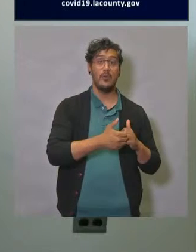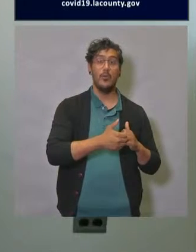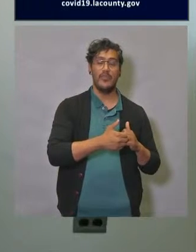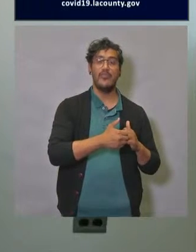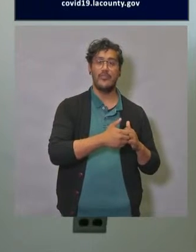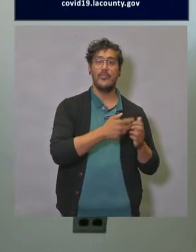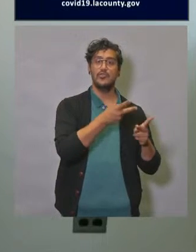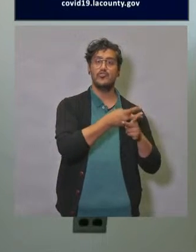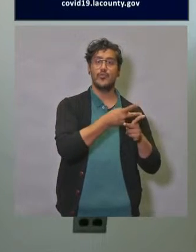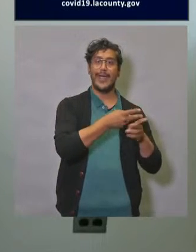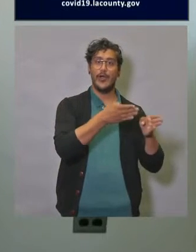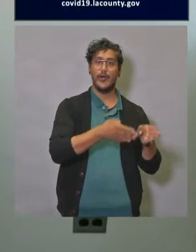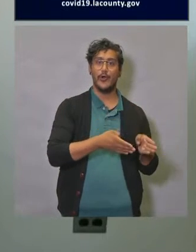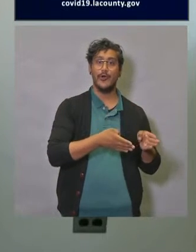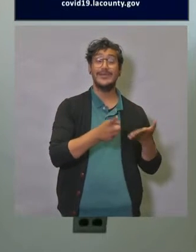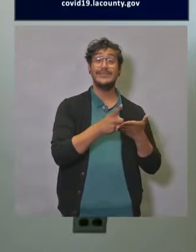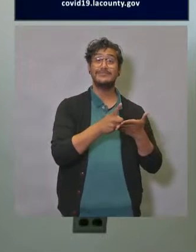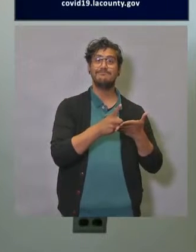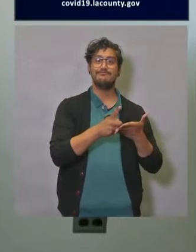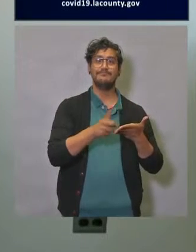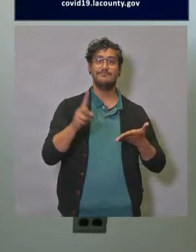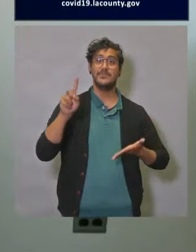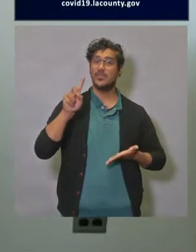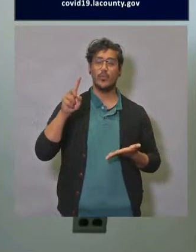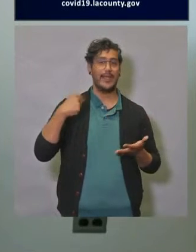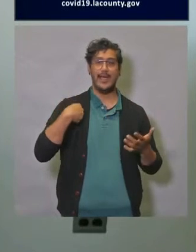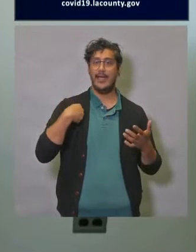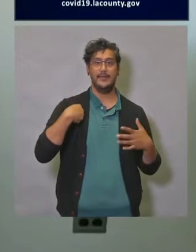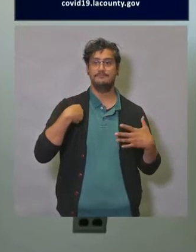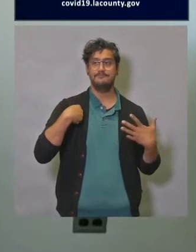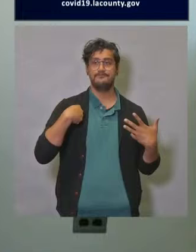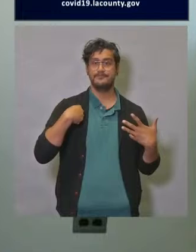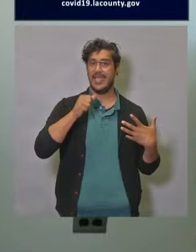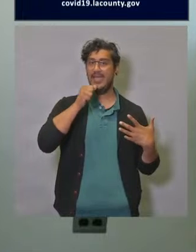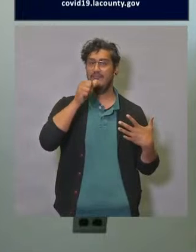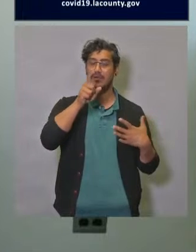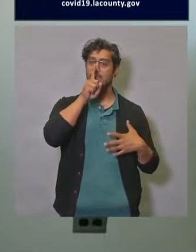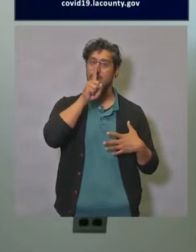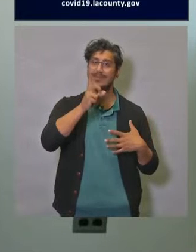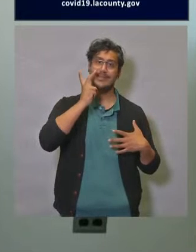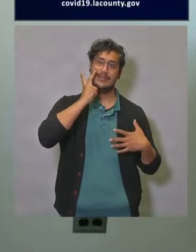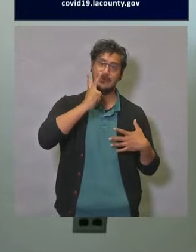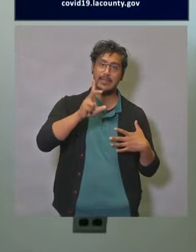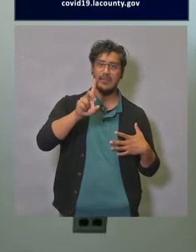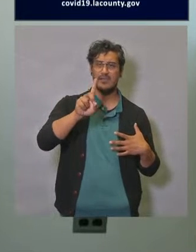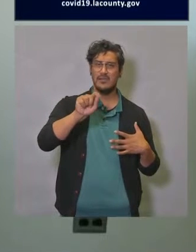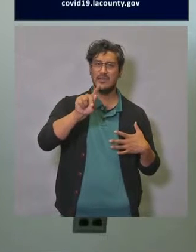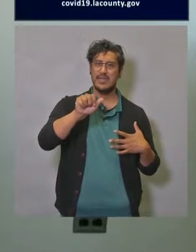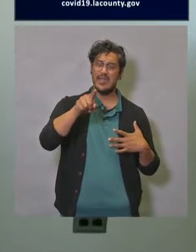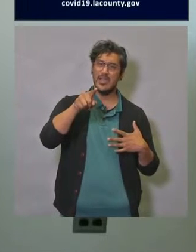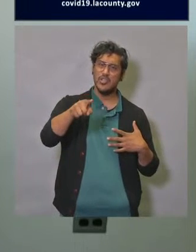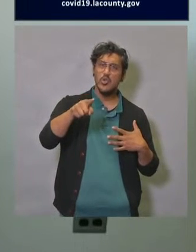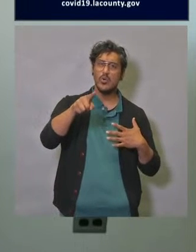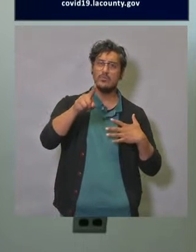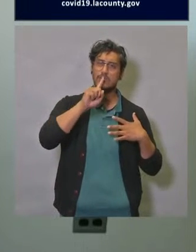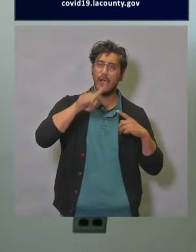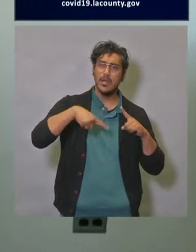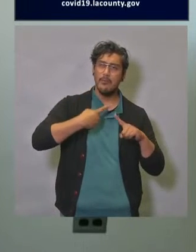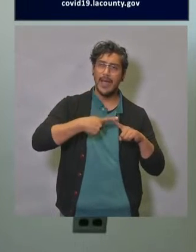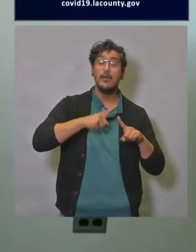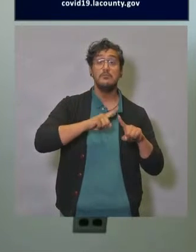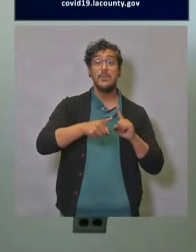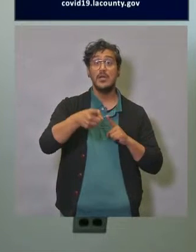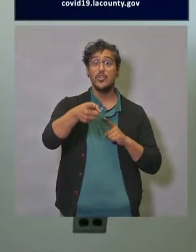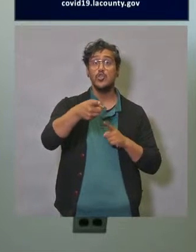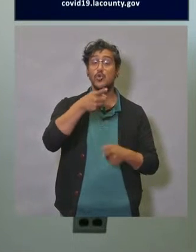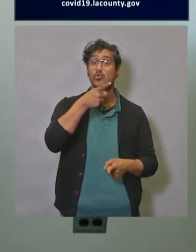tracker. Last week, I haven't really seen exactly the data you're looking at, Patrick, but you're absolutely right